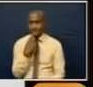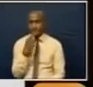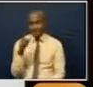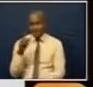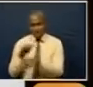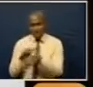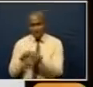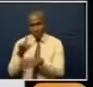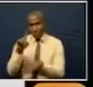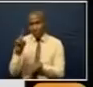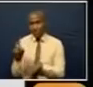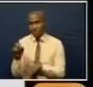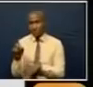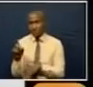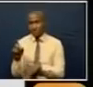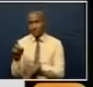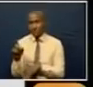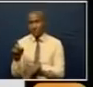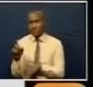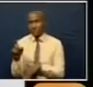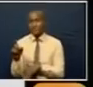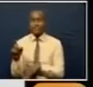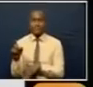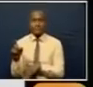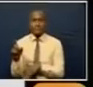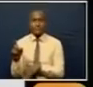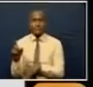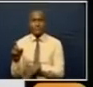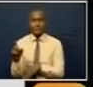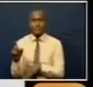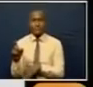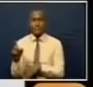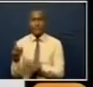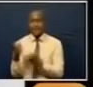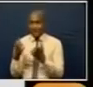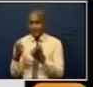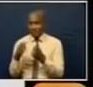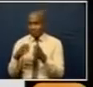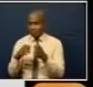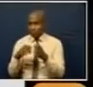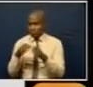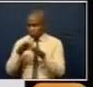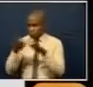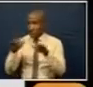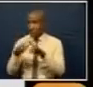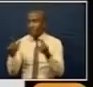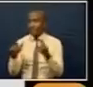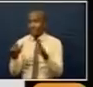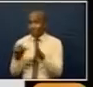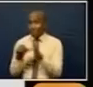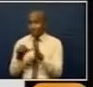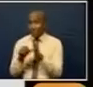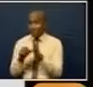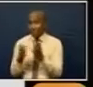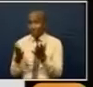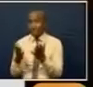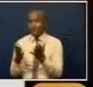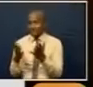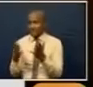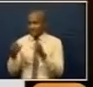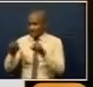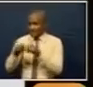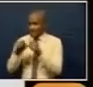because we have received a lot of fire engines. They need to be spread out, but the infrastructure that supports disaster management must also be